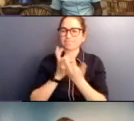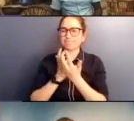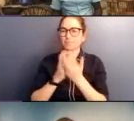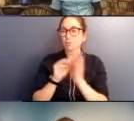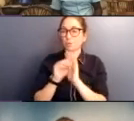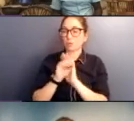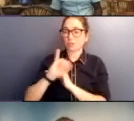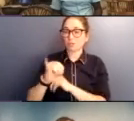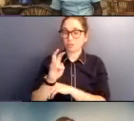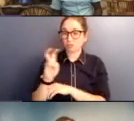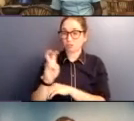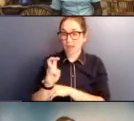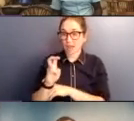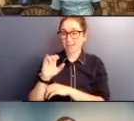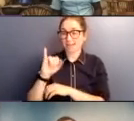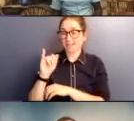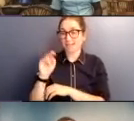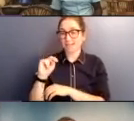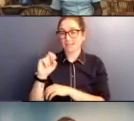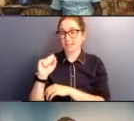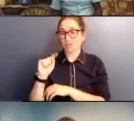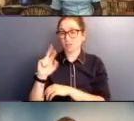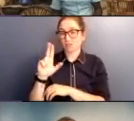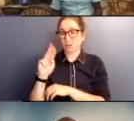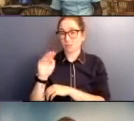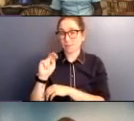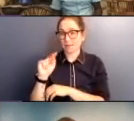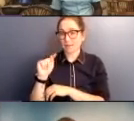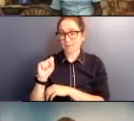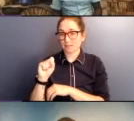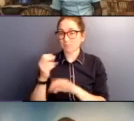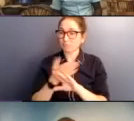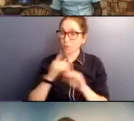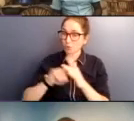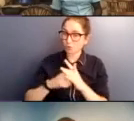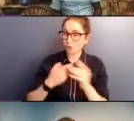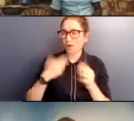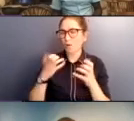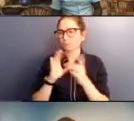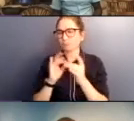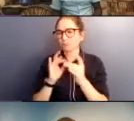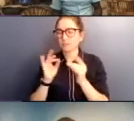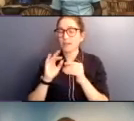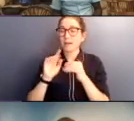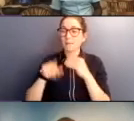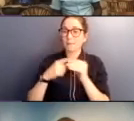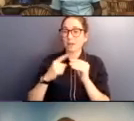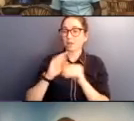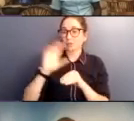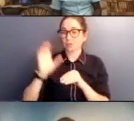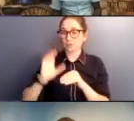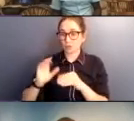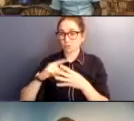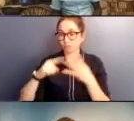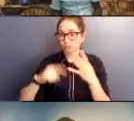Instruments. So before we get started, I want to go over just a few features of Zoom, and then we will dive right into the